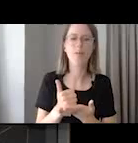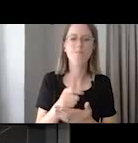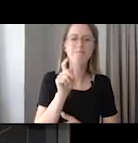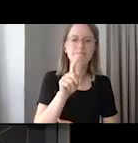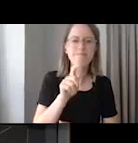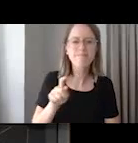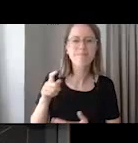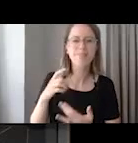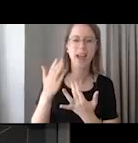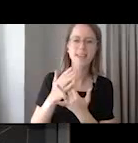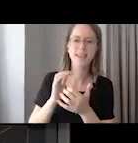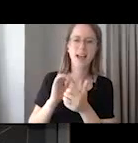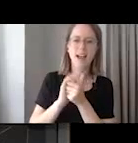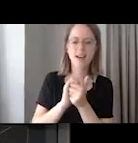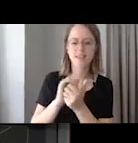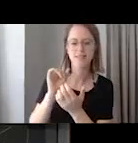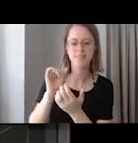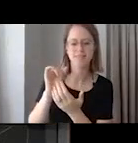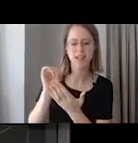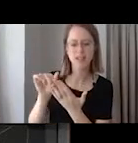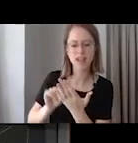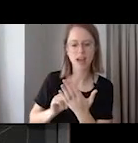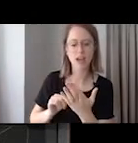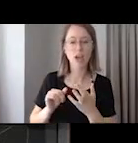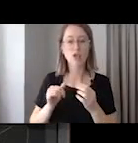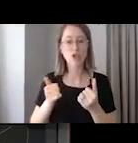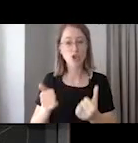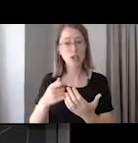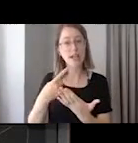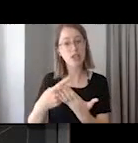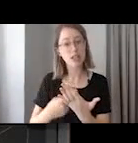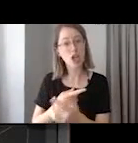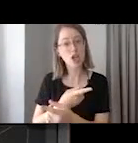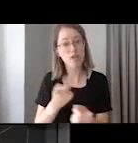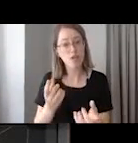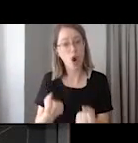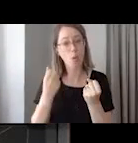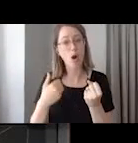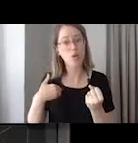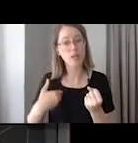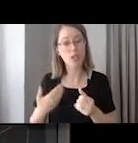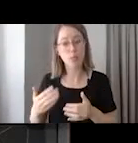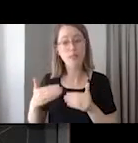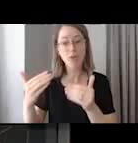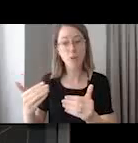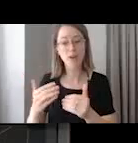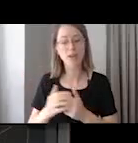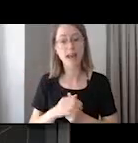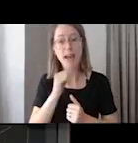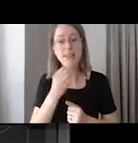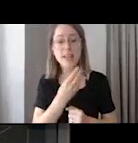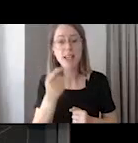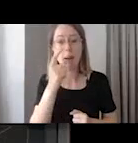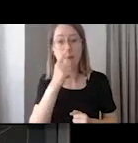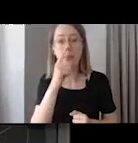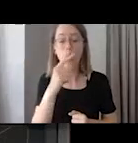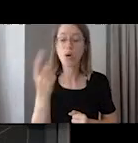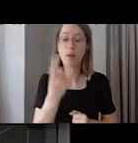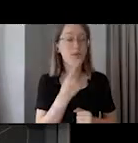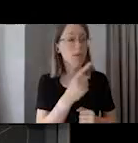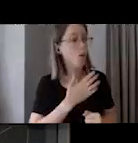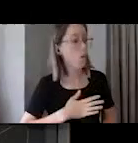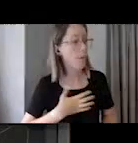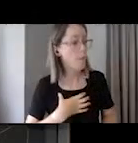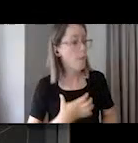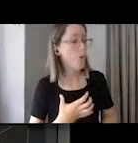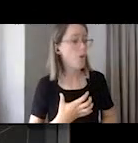the Access Alliance agenda, and it is a good agenda that you got what you need to move forward. If some people come along and say they want more,